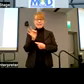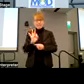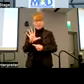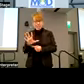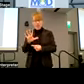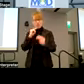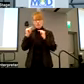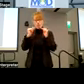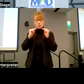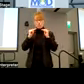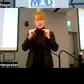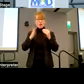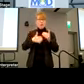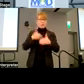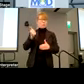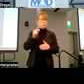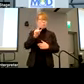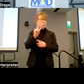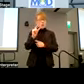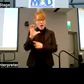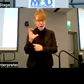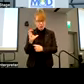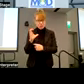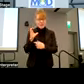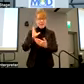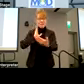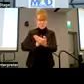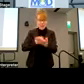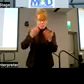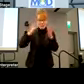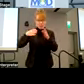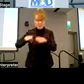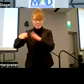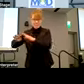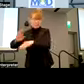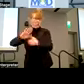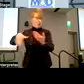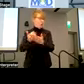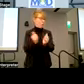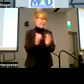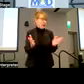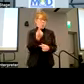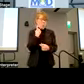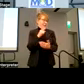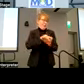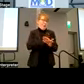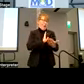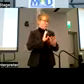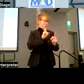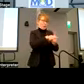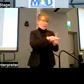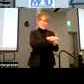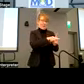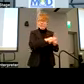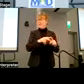close to 100 groundbreaking settlement agreements, all without filing a single lawsuit. She's been recognized